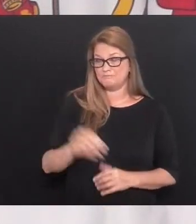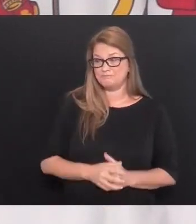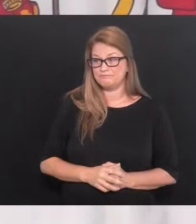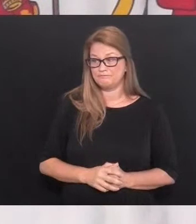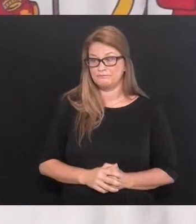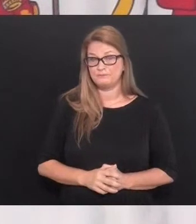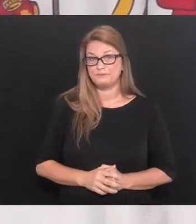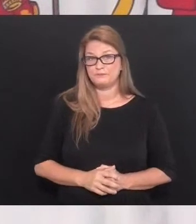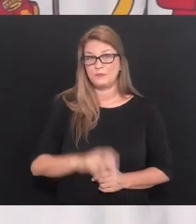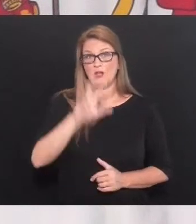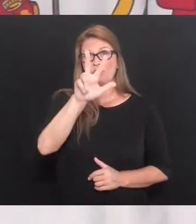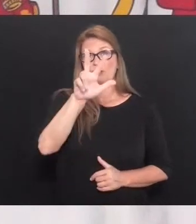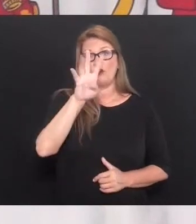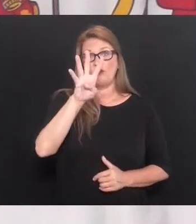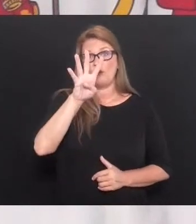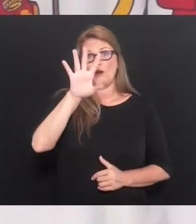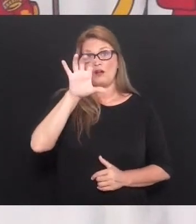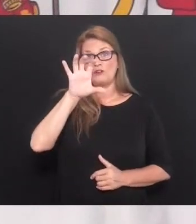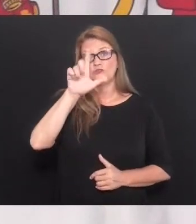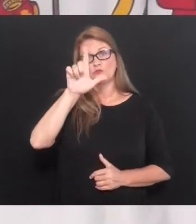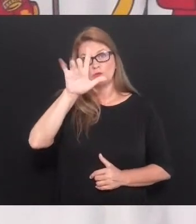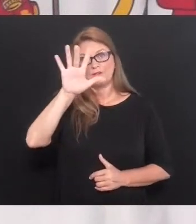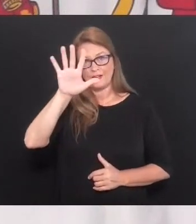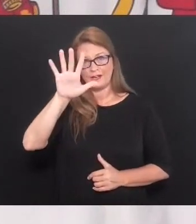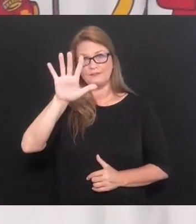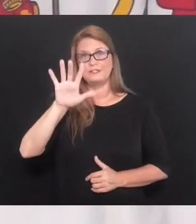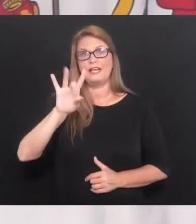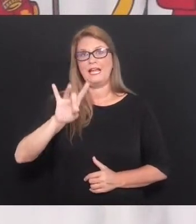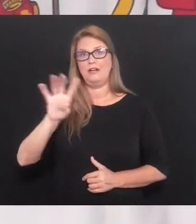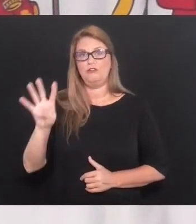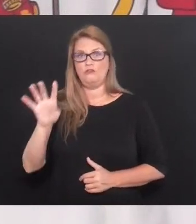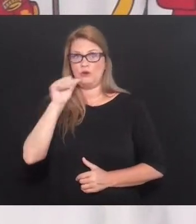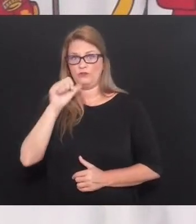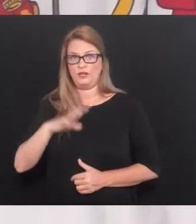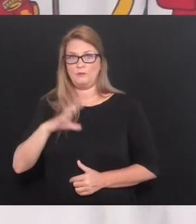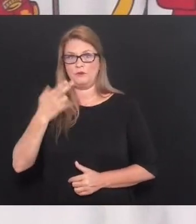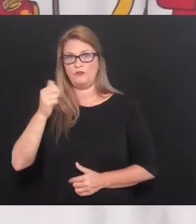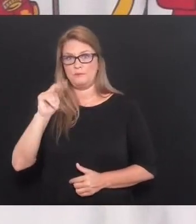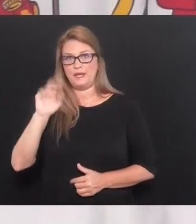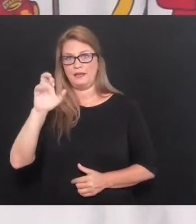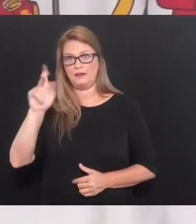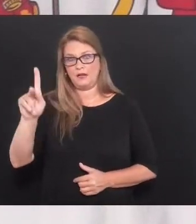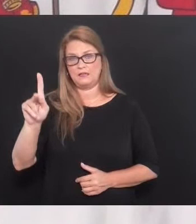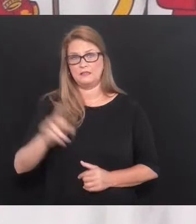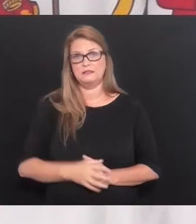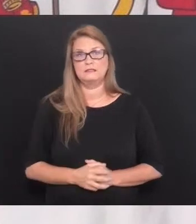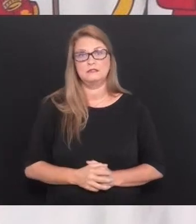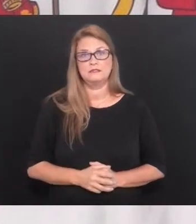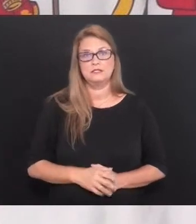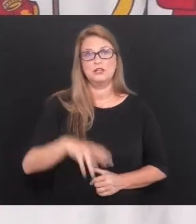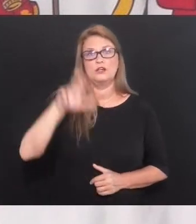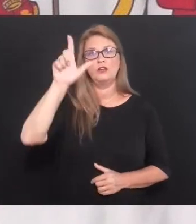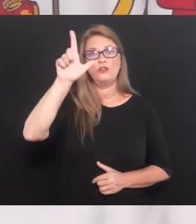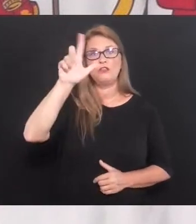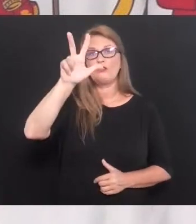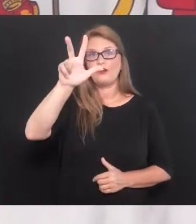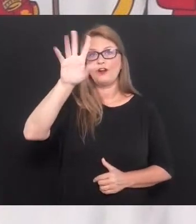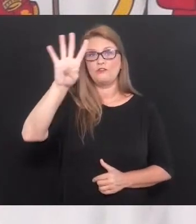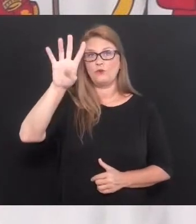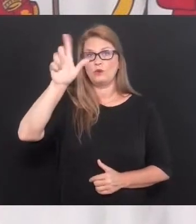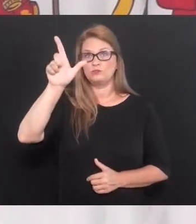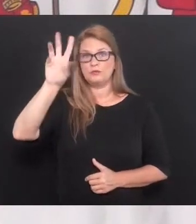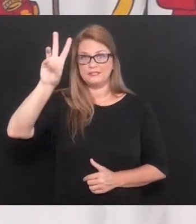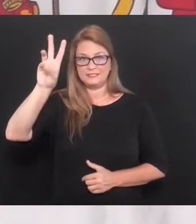The 3,425th death in West Virginia is an 84-year-old female from Hancock County. The